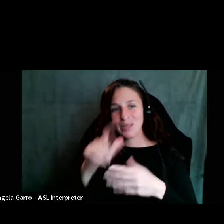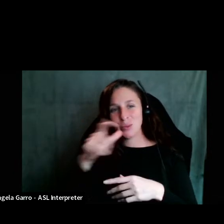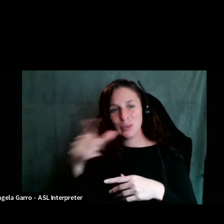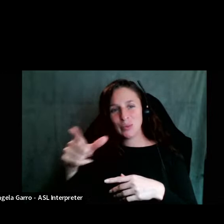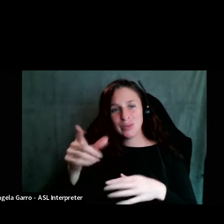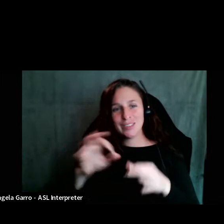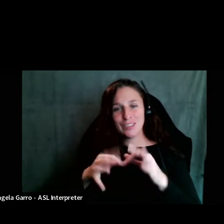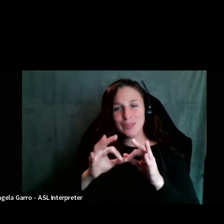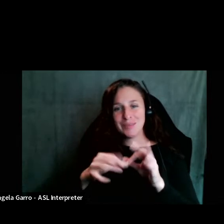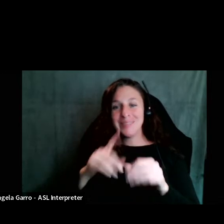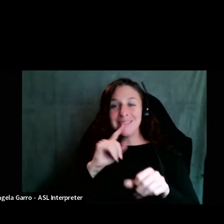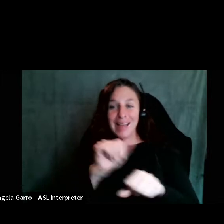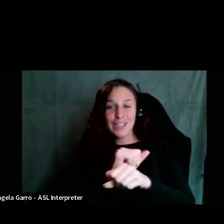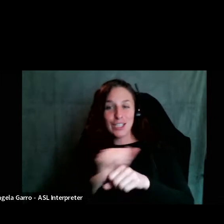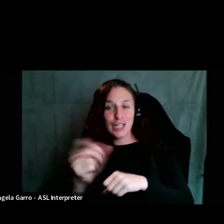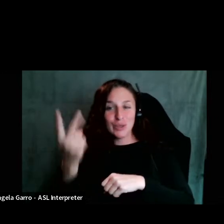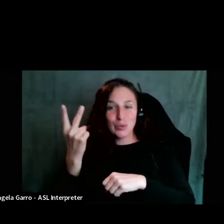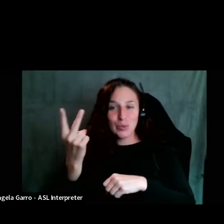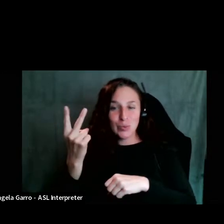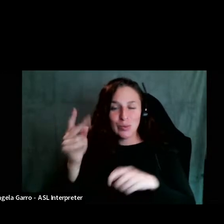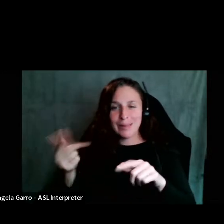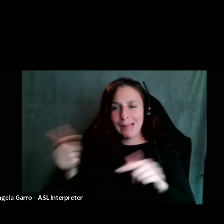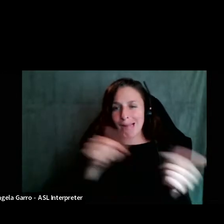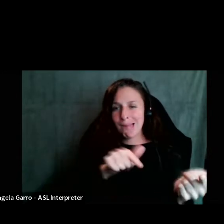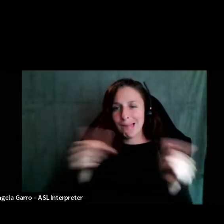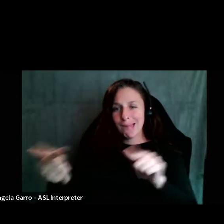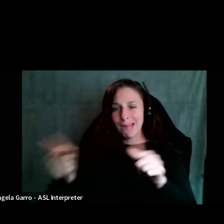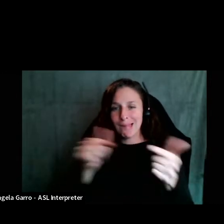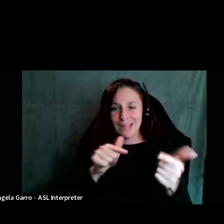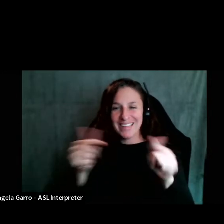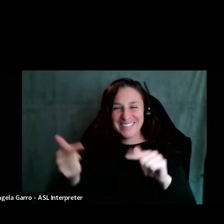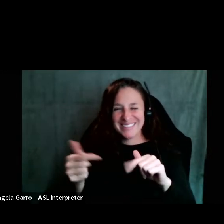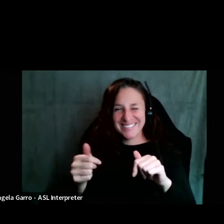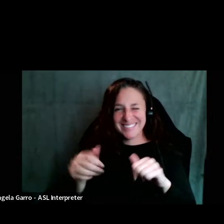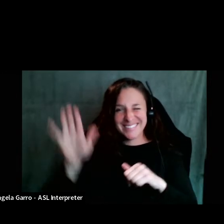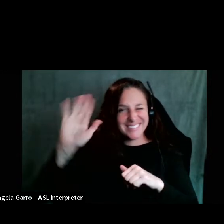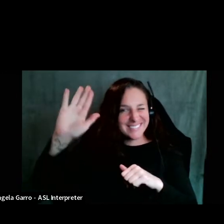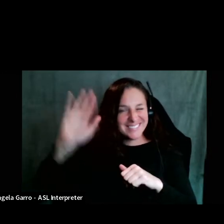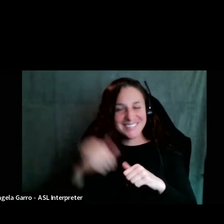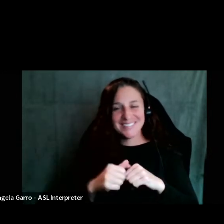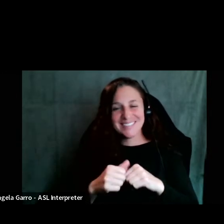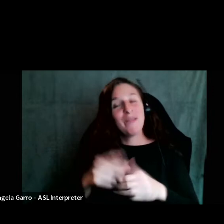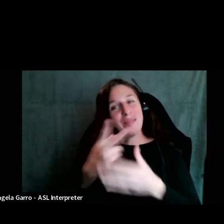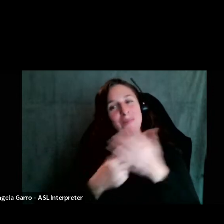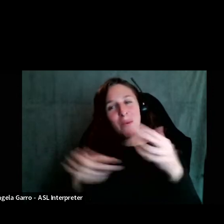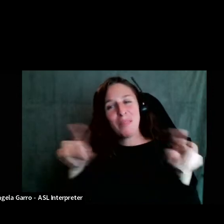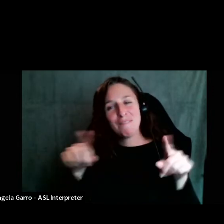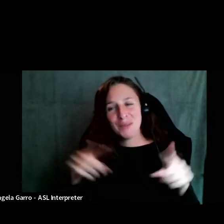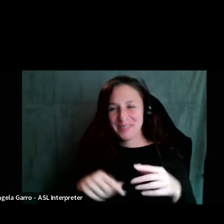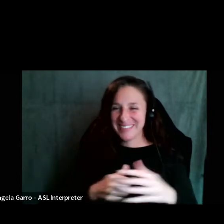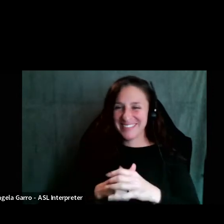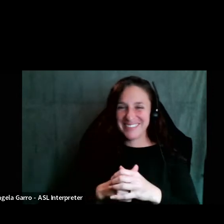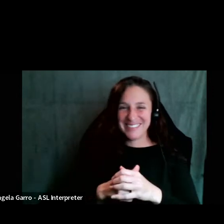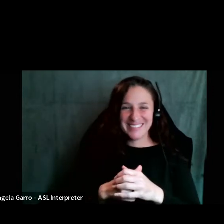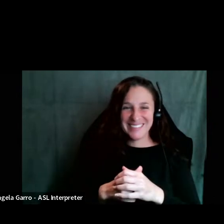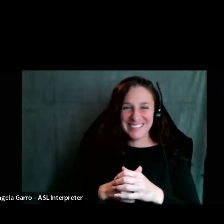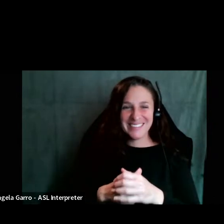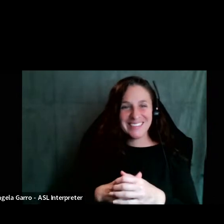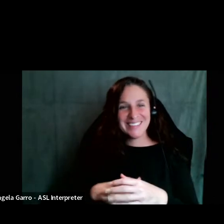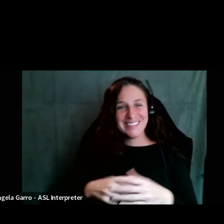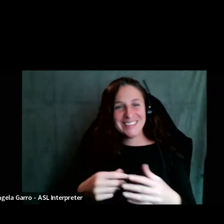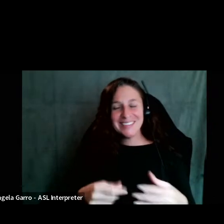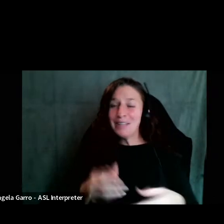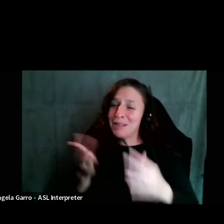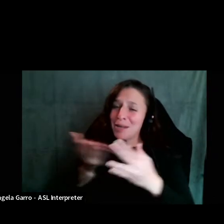There's actually two. They trade off. So, yeah. Well, then both of you. Okay. There you go. If you want to take a break,